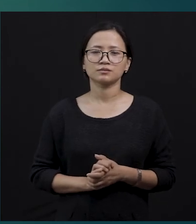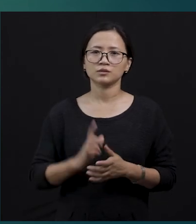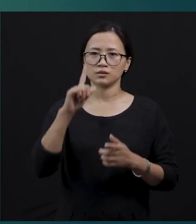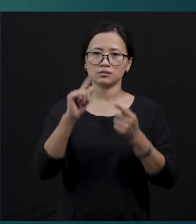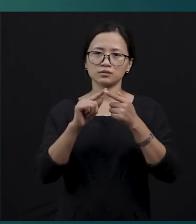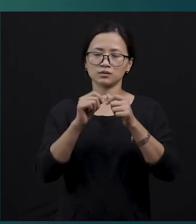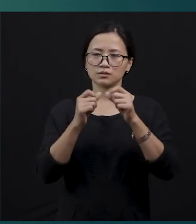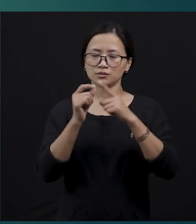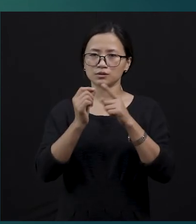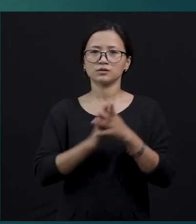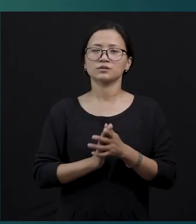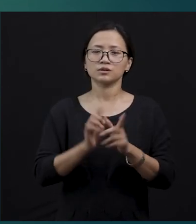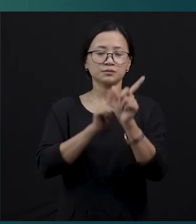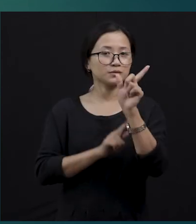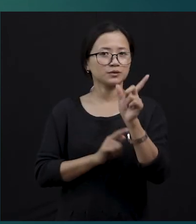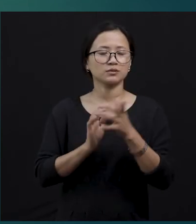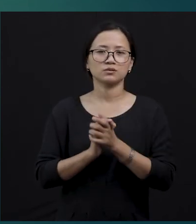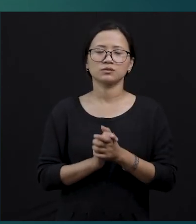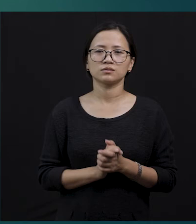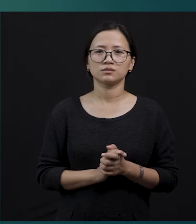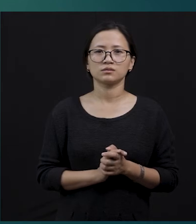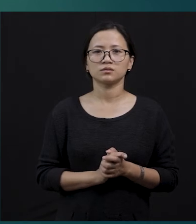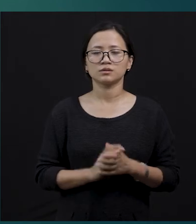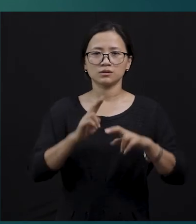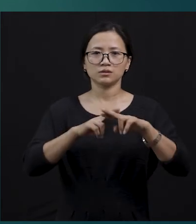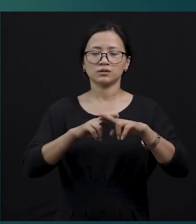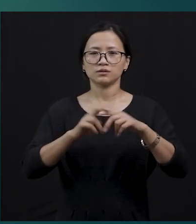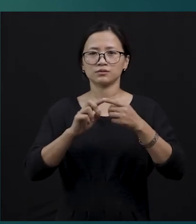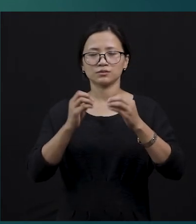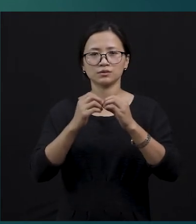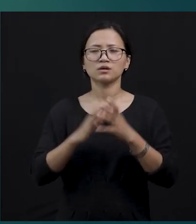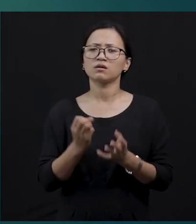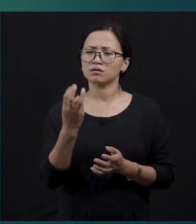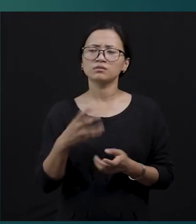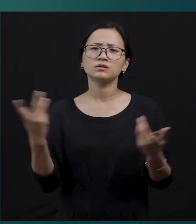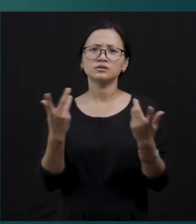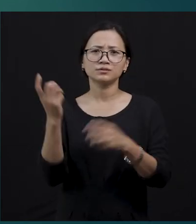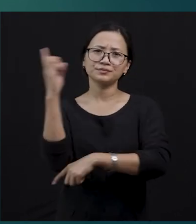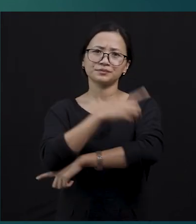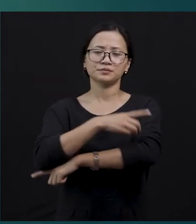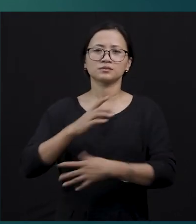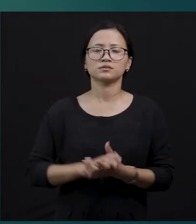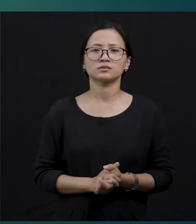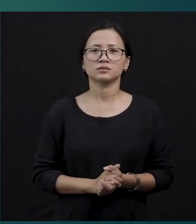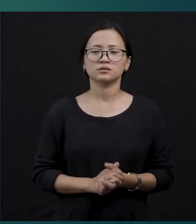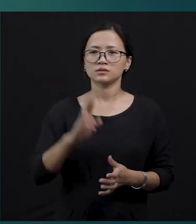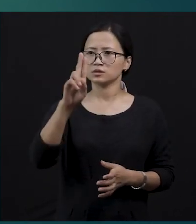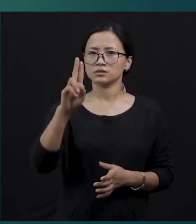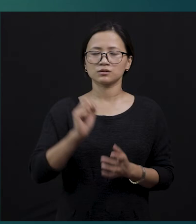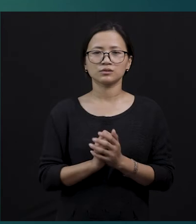leap year also, right? So, in a leap year, February will have how many days, children? February will